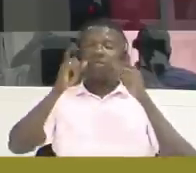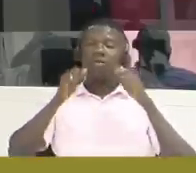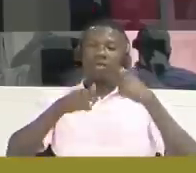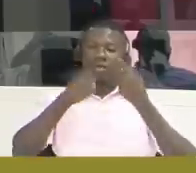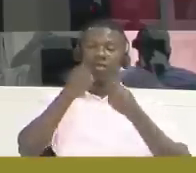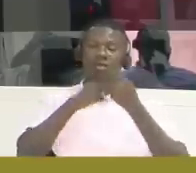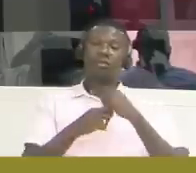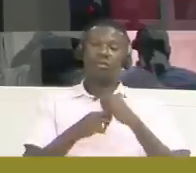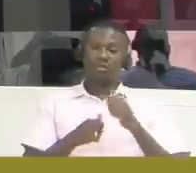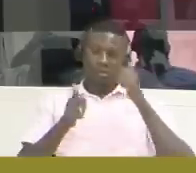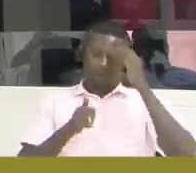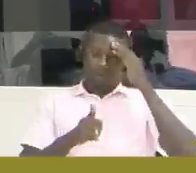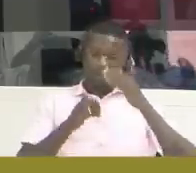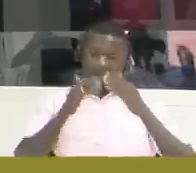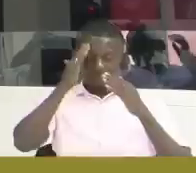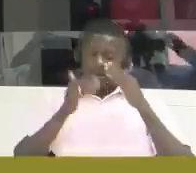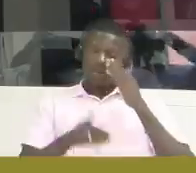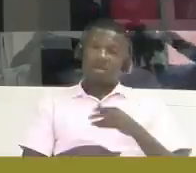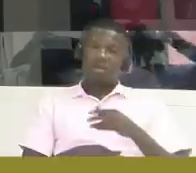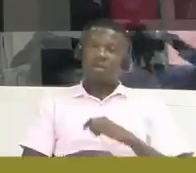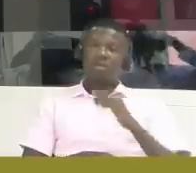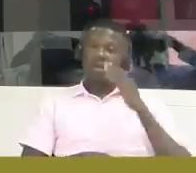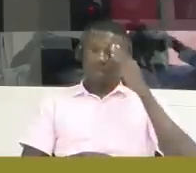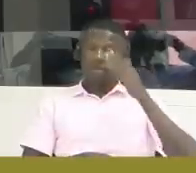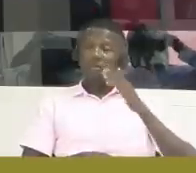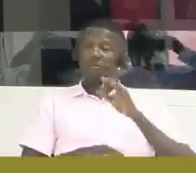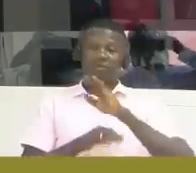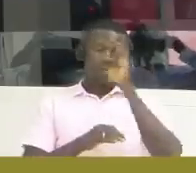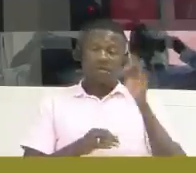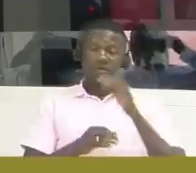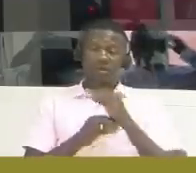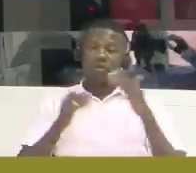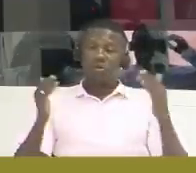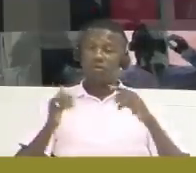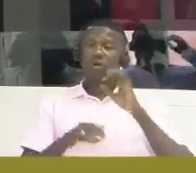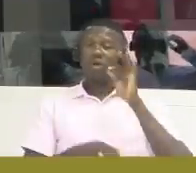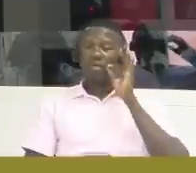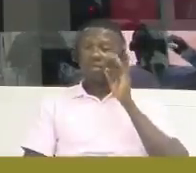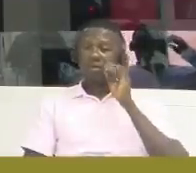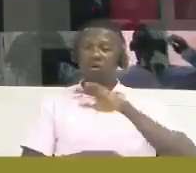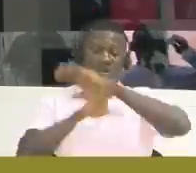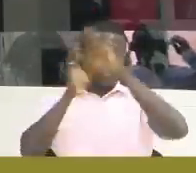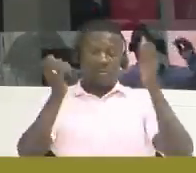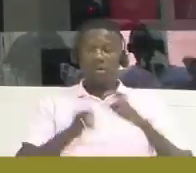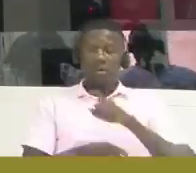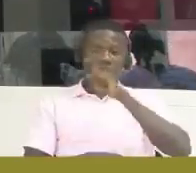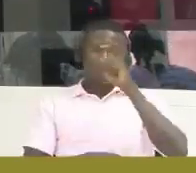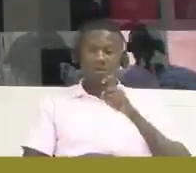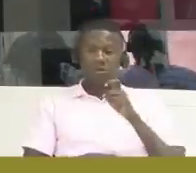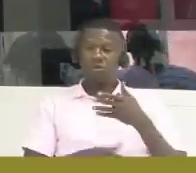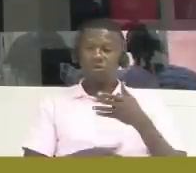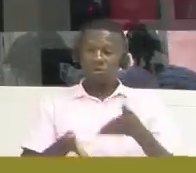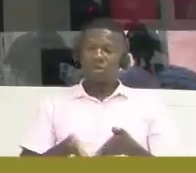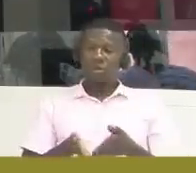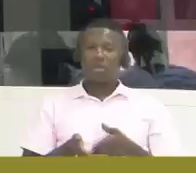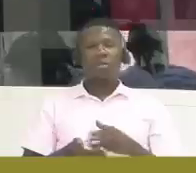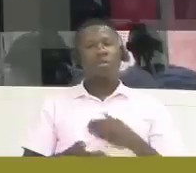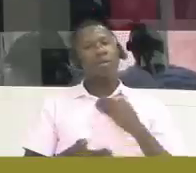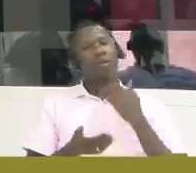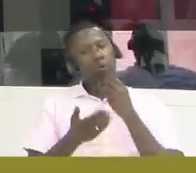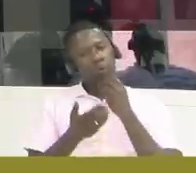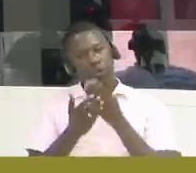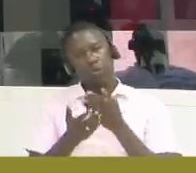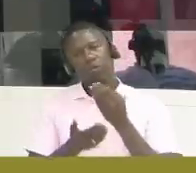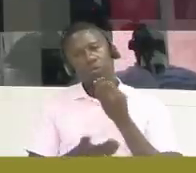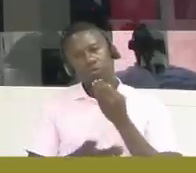well. Thank you. And thank you very much for answering all of my questions today. Thank you. I must apologize once again for making